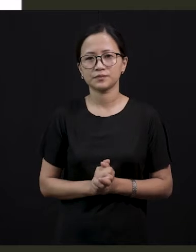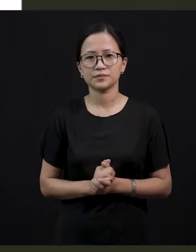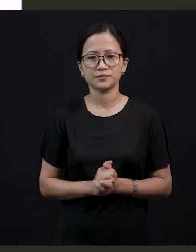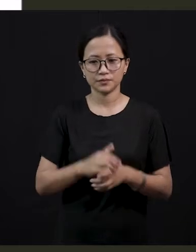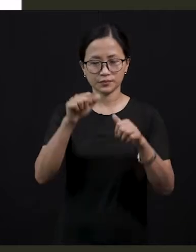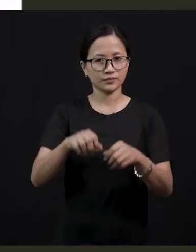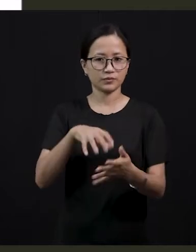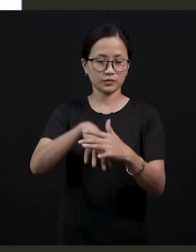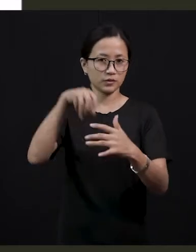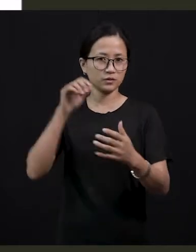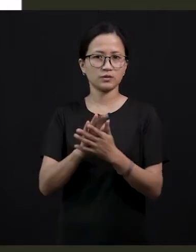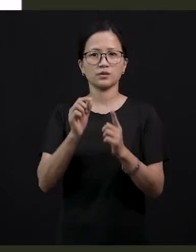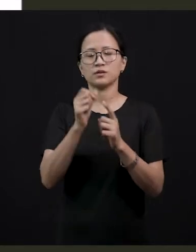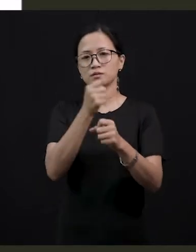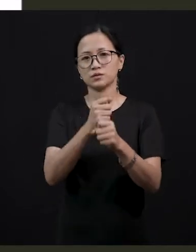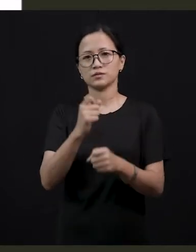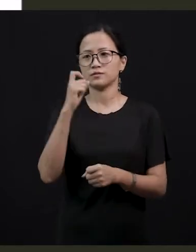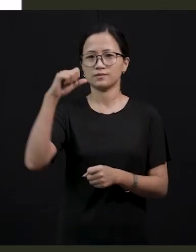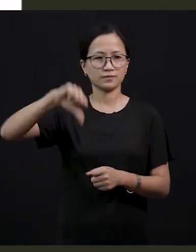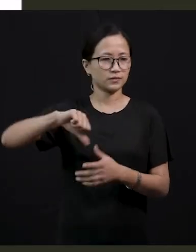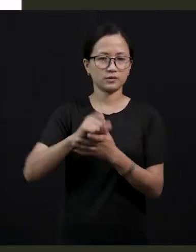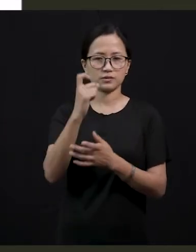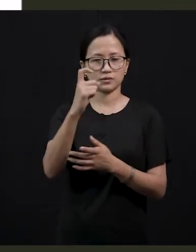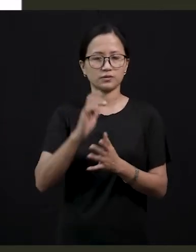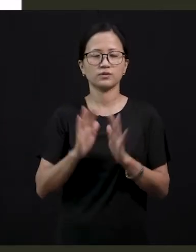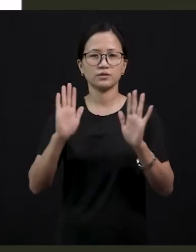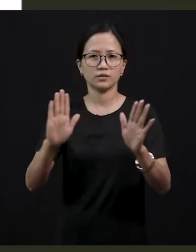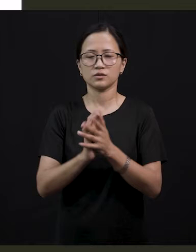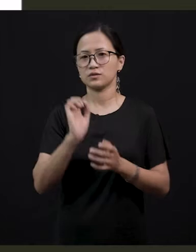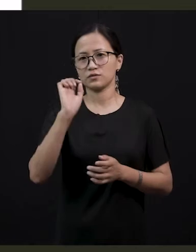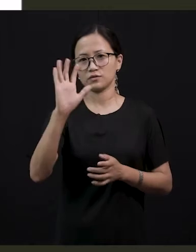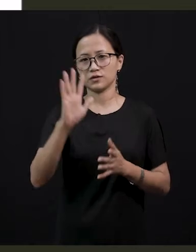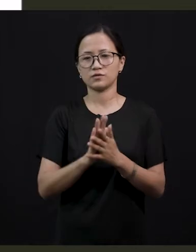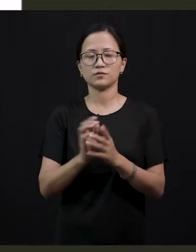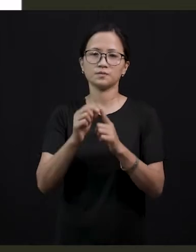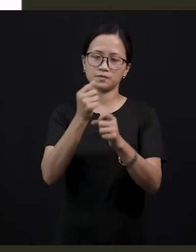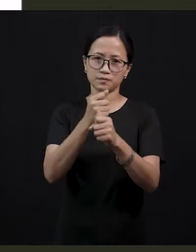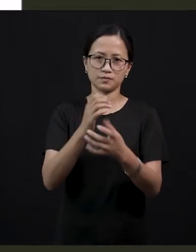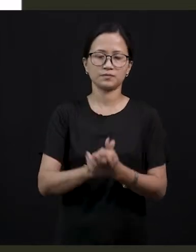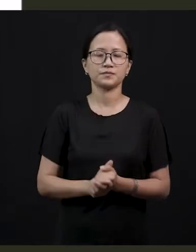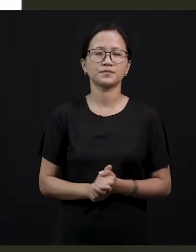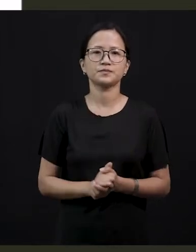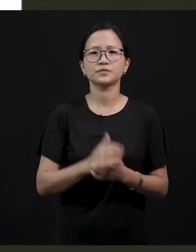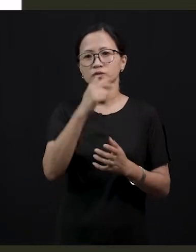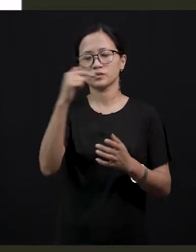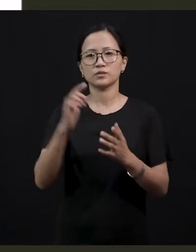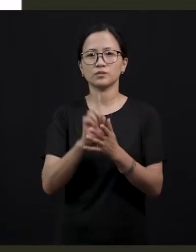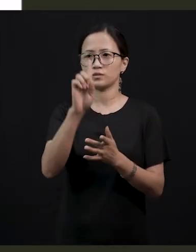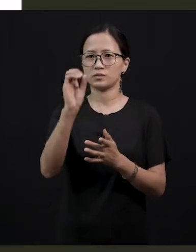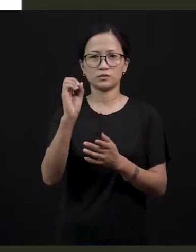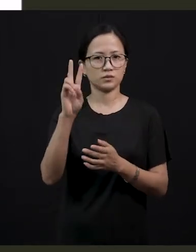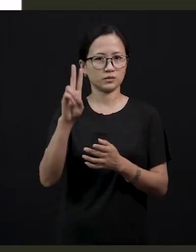you can take out page number 97. So we have these 5 pages, pages 97 to